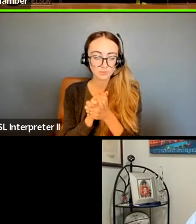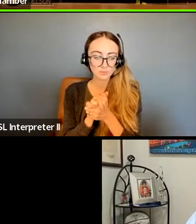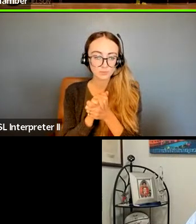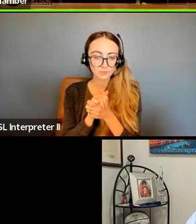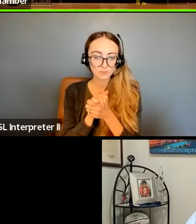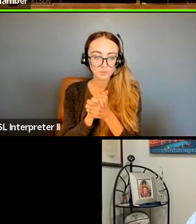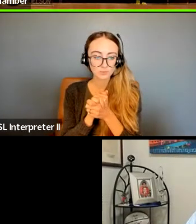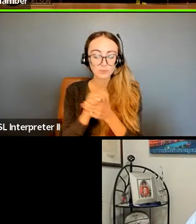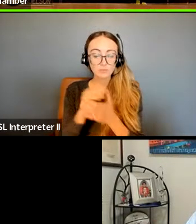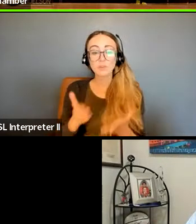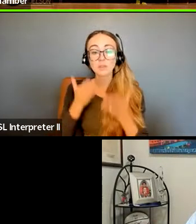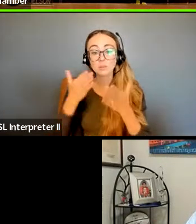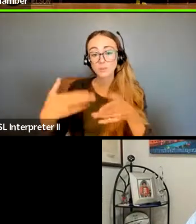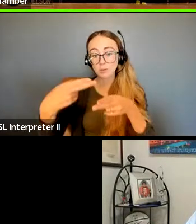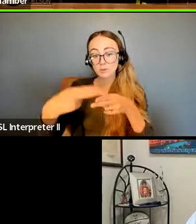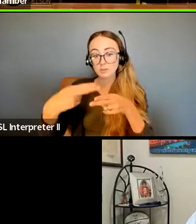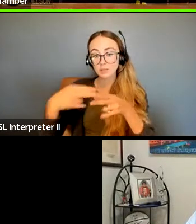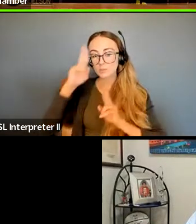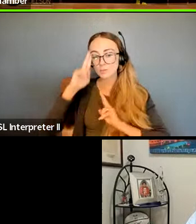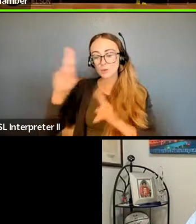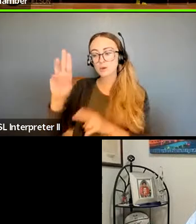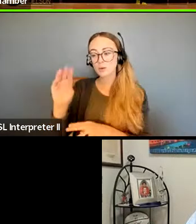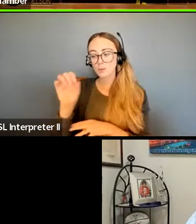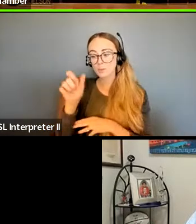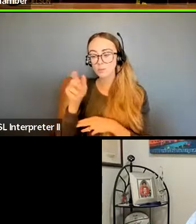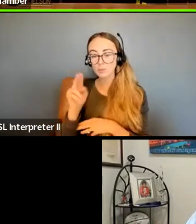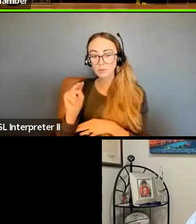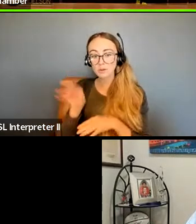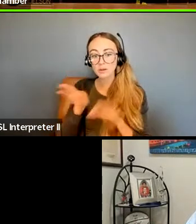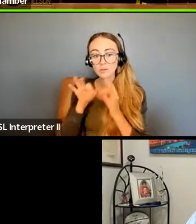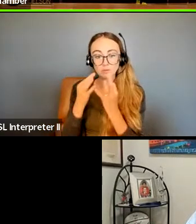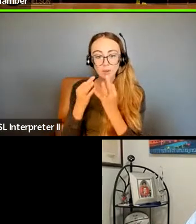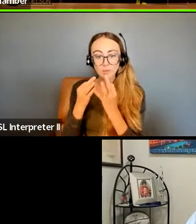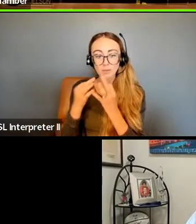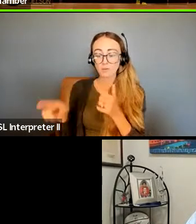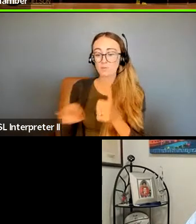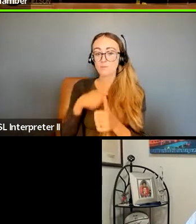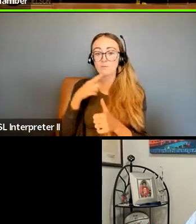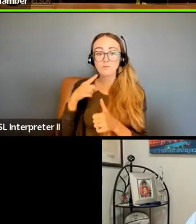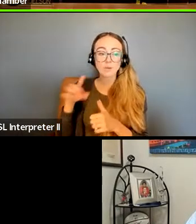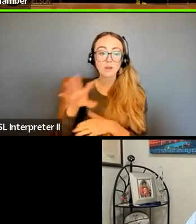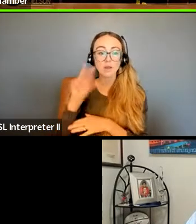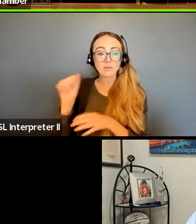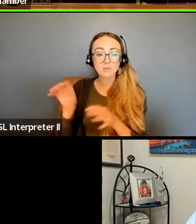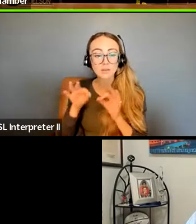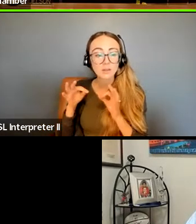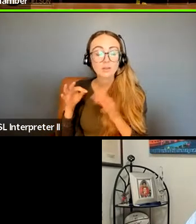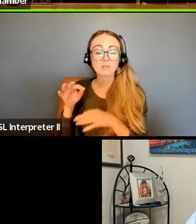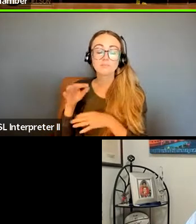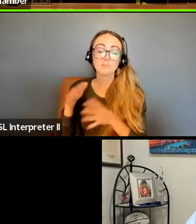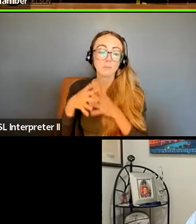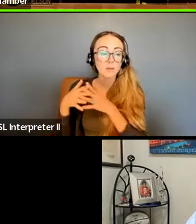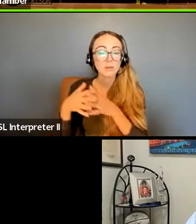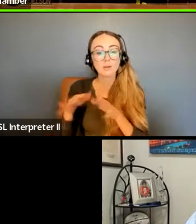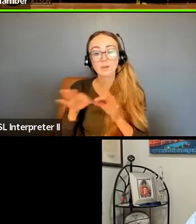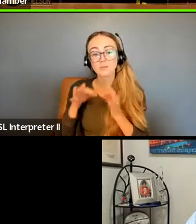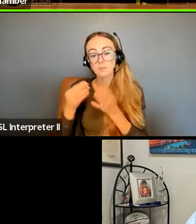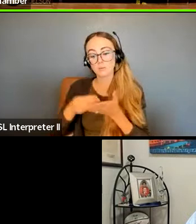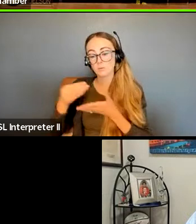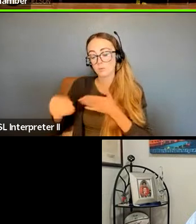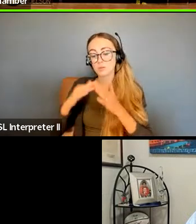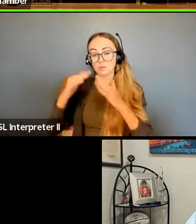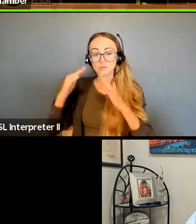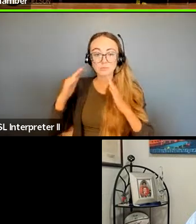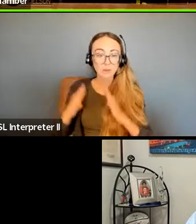2022. The proposed name is in honor of the Wooten family, who were the first African-American family to purchase a home on 4th Street Northeast